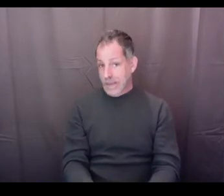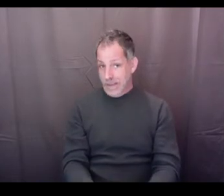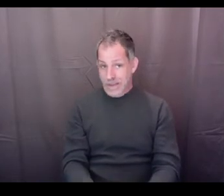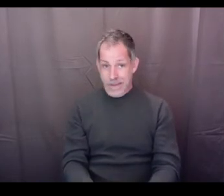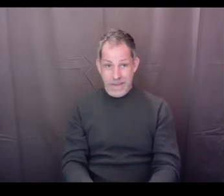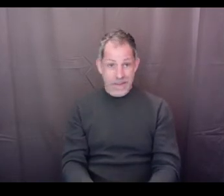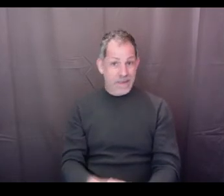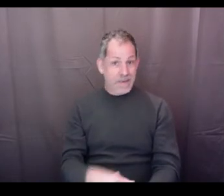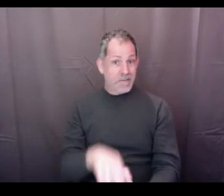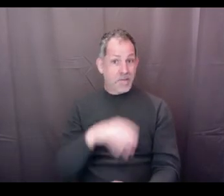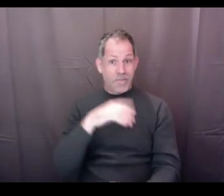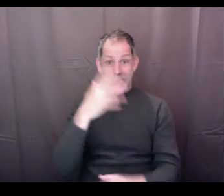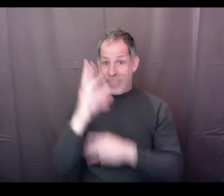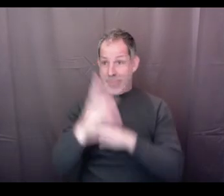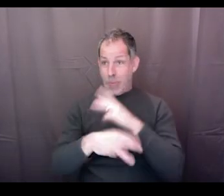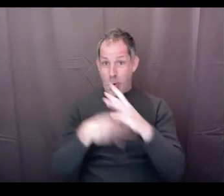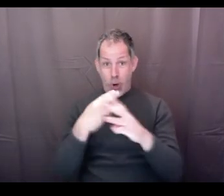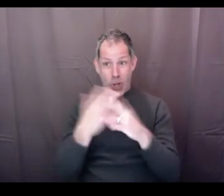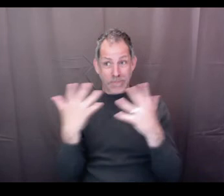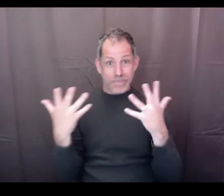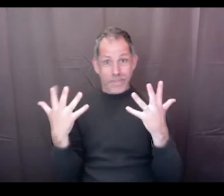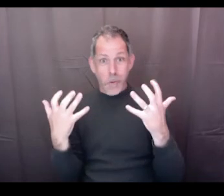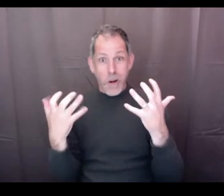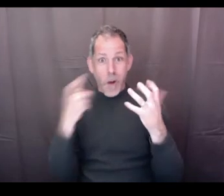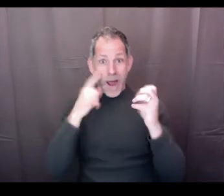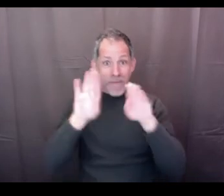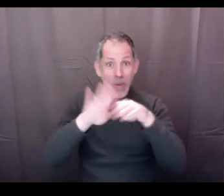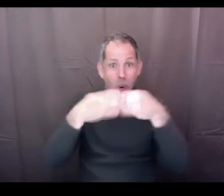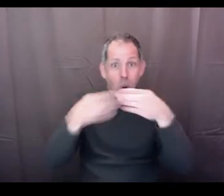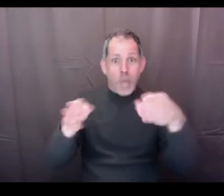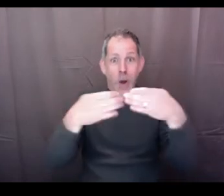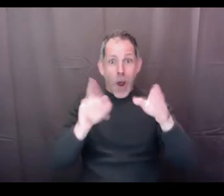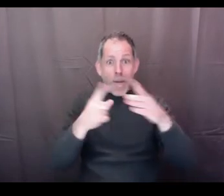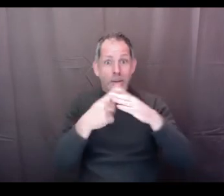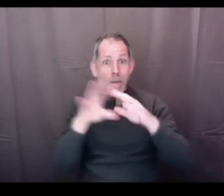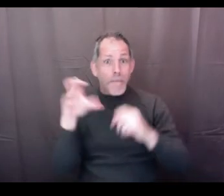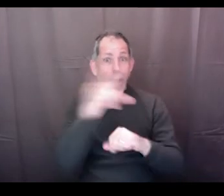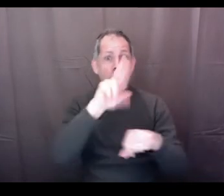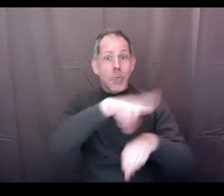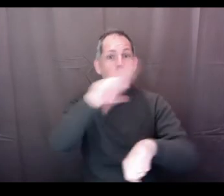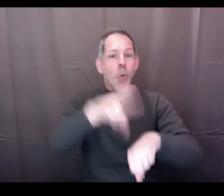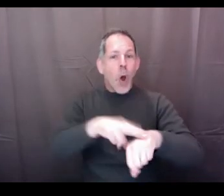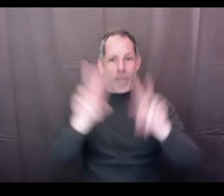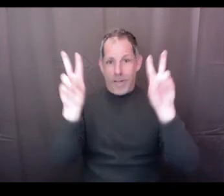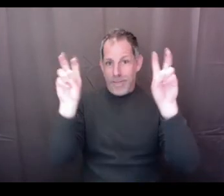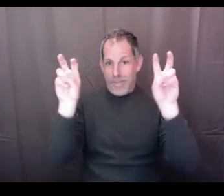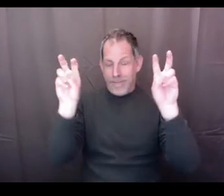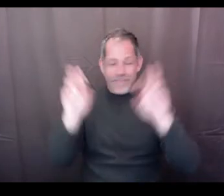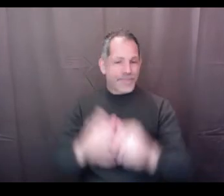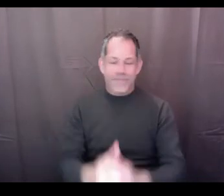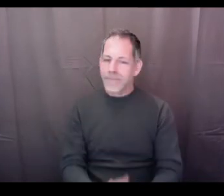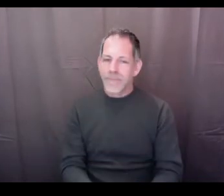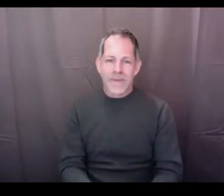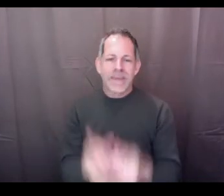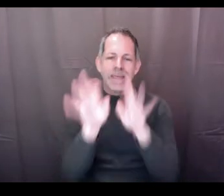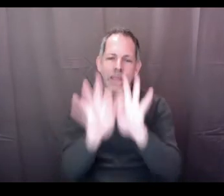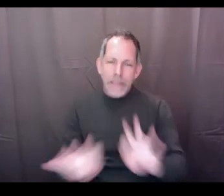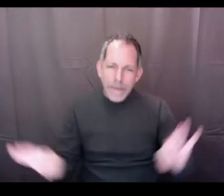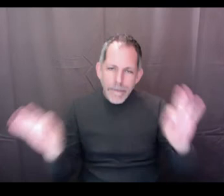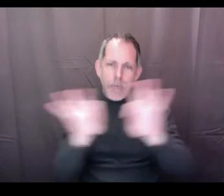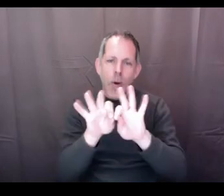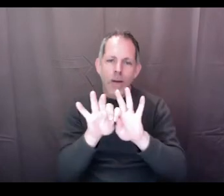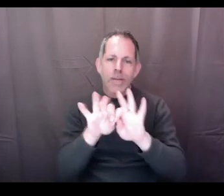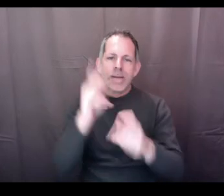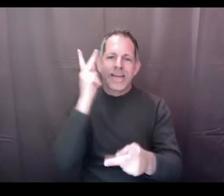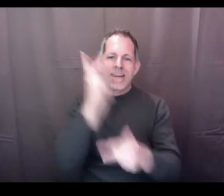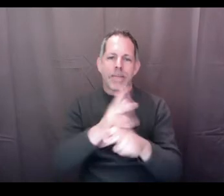look toward opening. That is a moment of caution, that the decline in cases appears to have plateaued. I